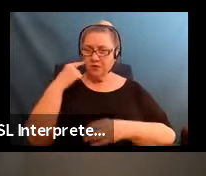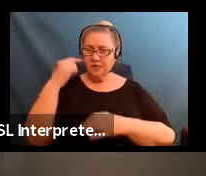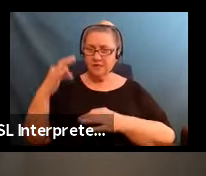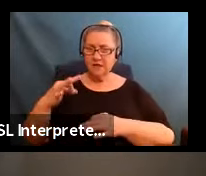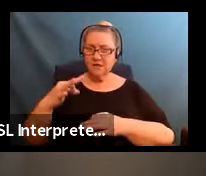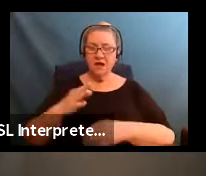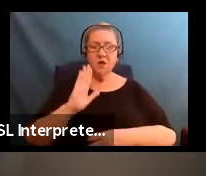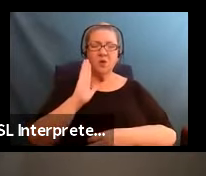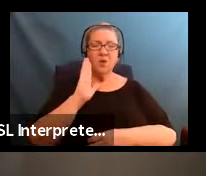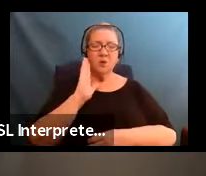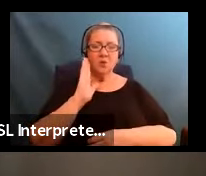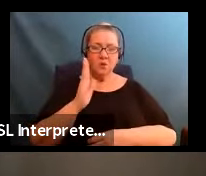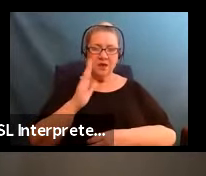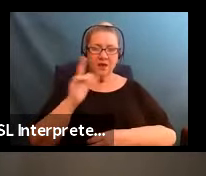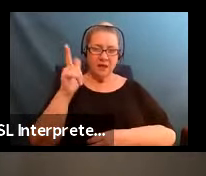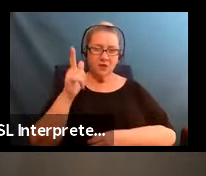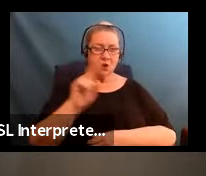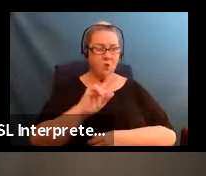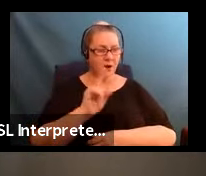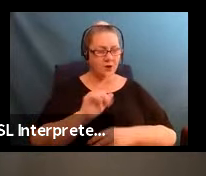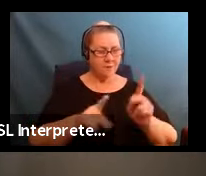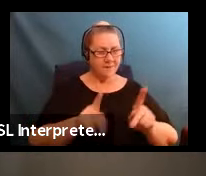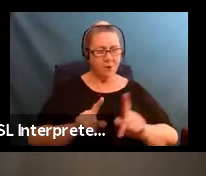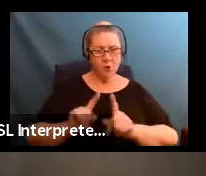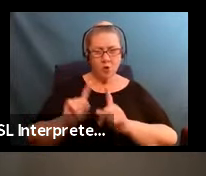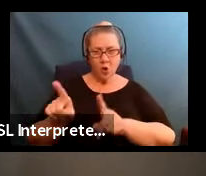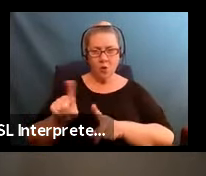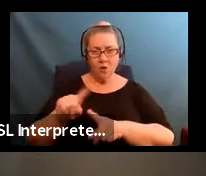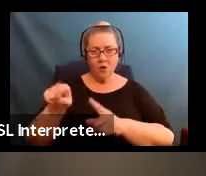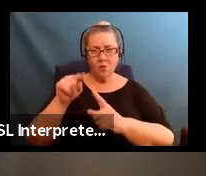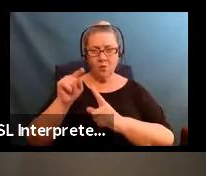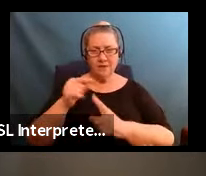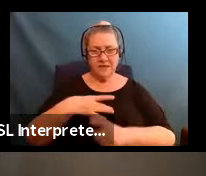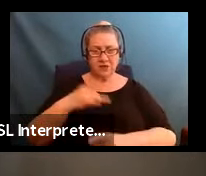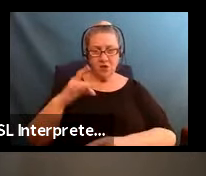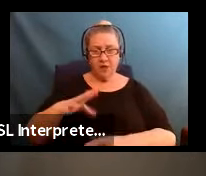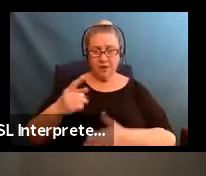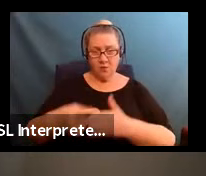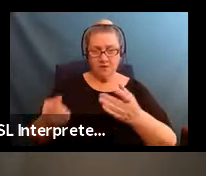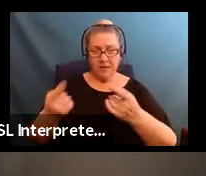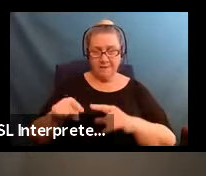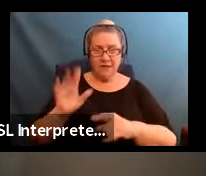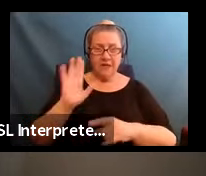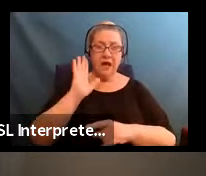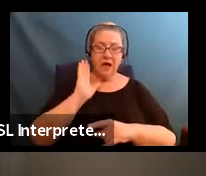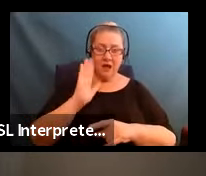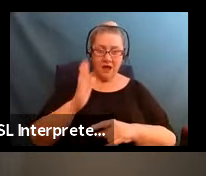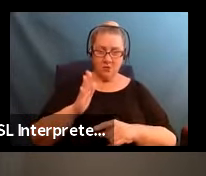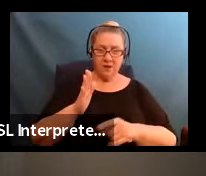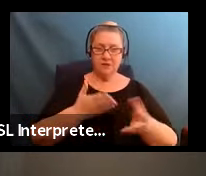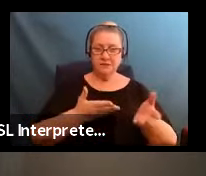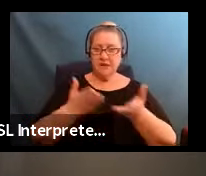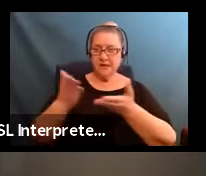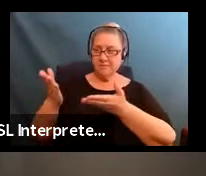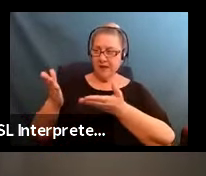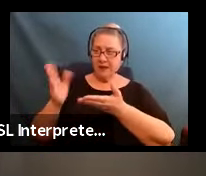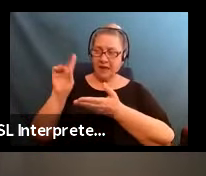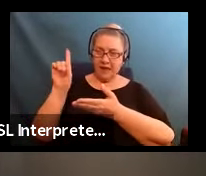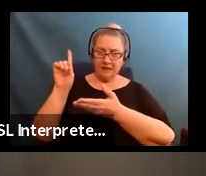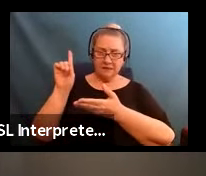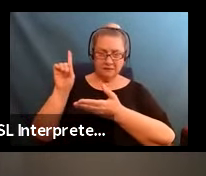with on, where do people go to when they don't like what's happening? So I will take that back as an action item for myself